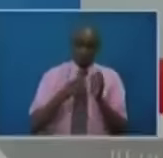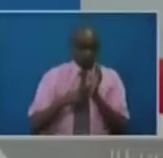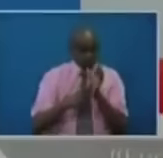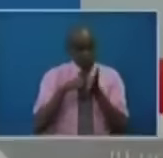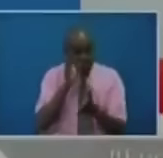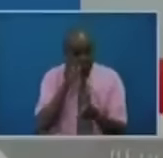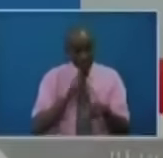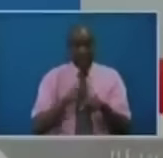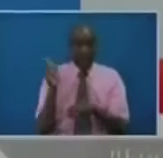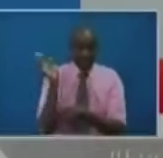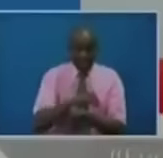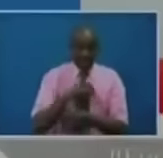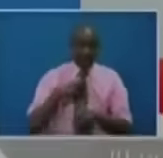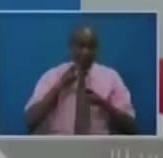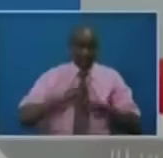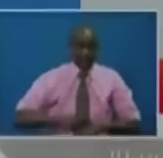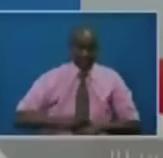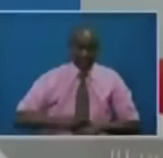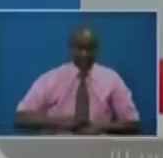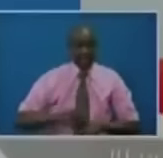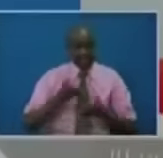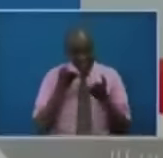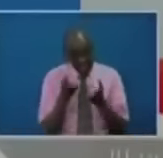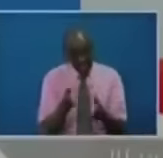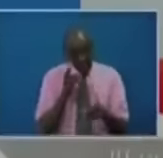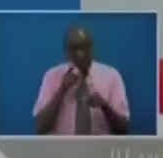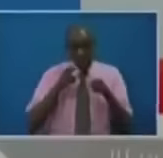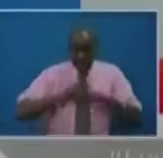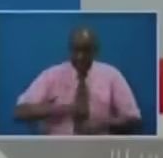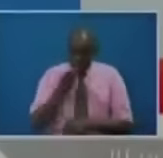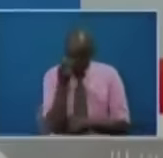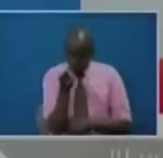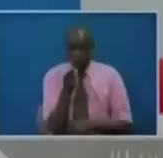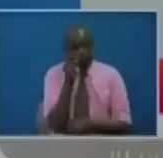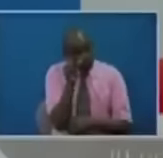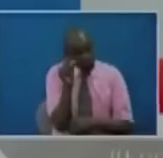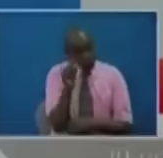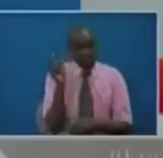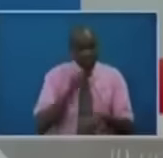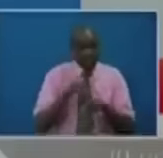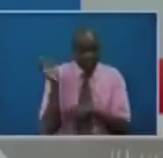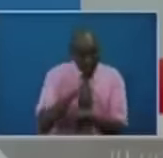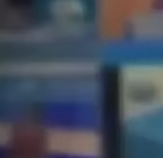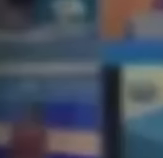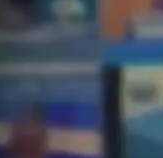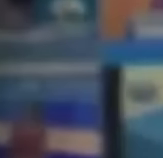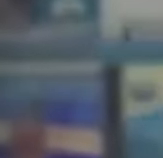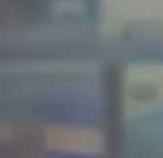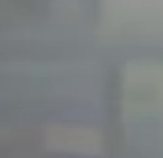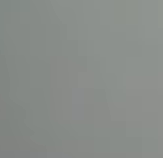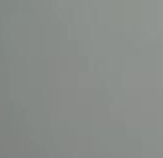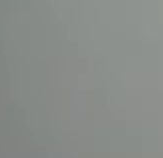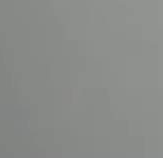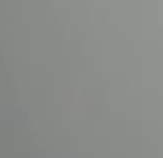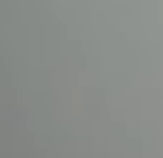them as we come back from this break. So we take this break and we'll be coming back shortly. And remember, like I told you,